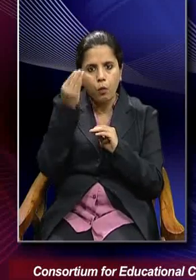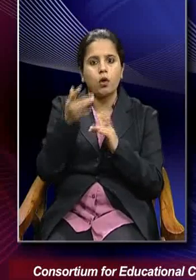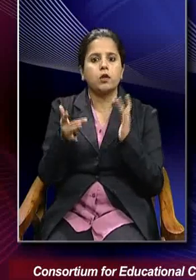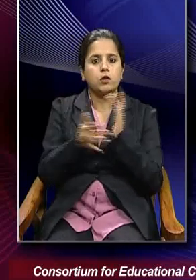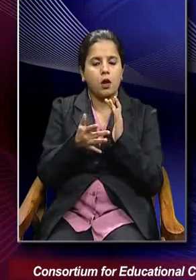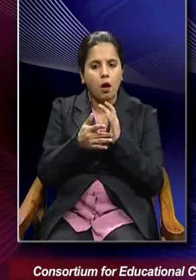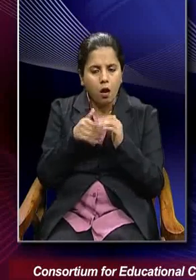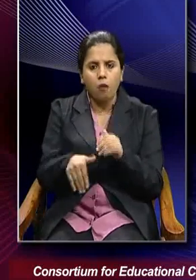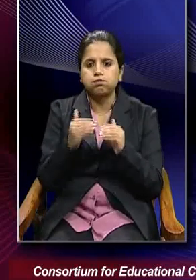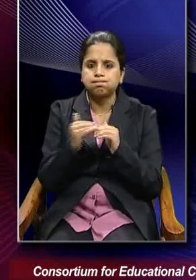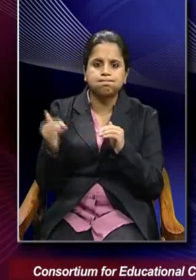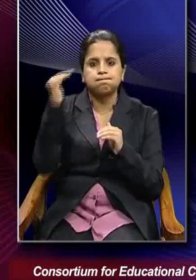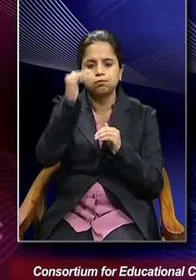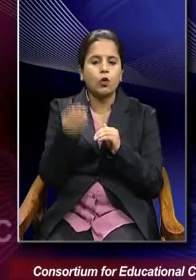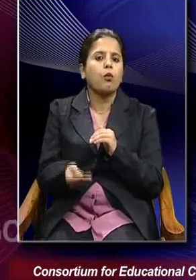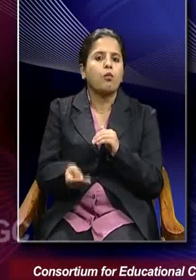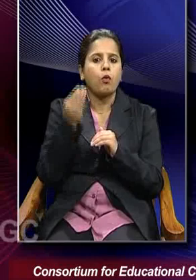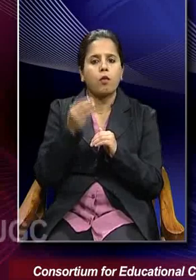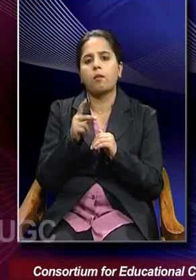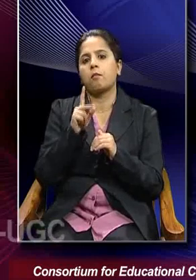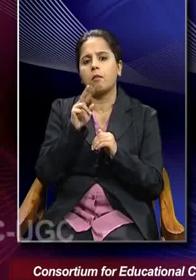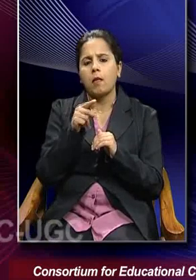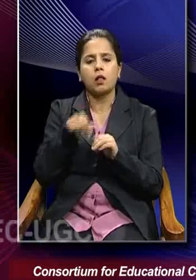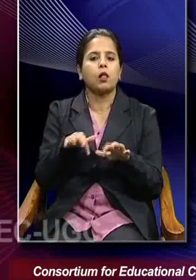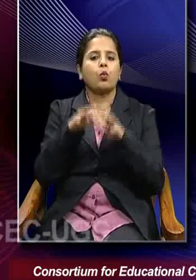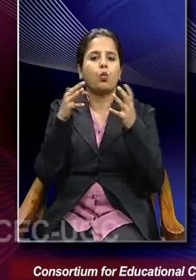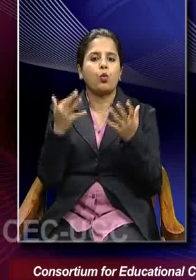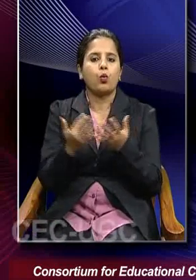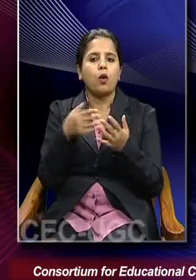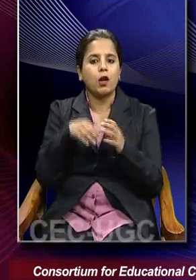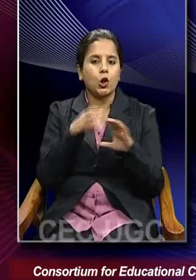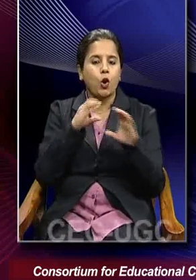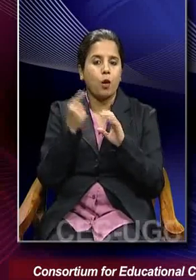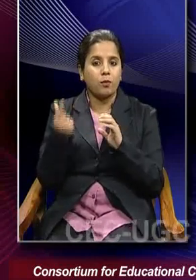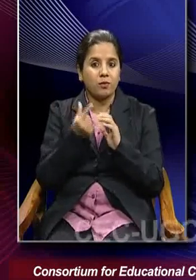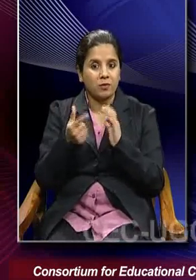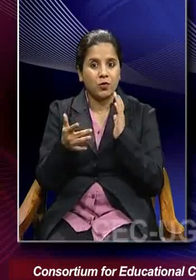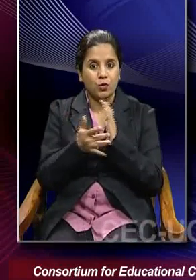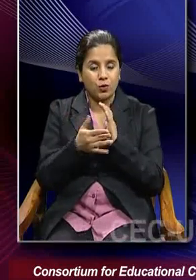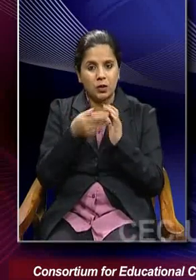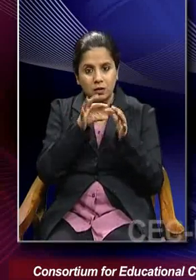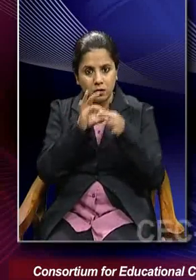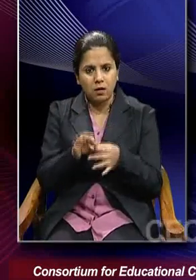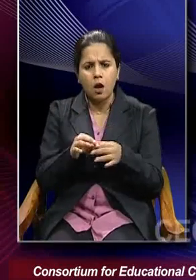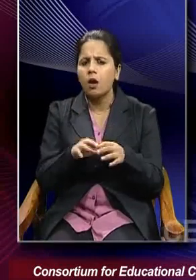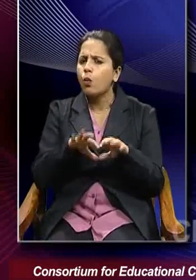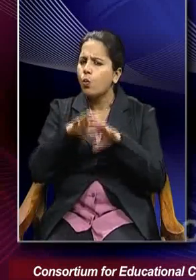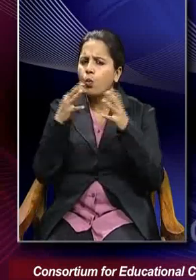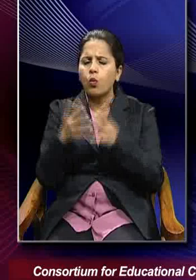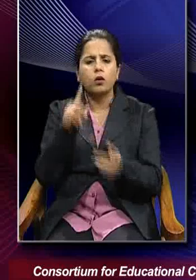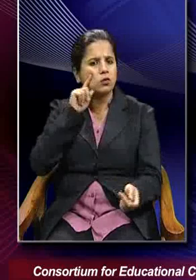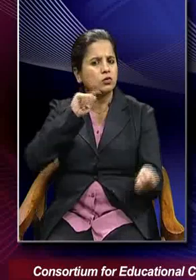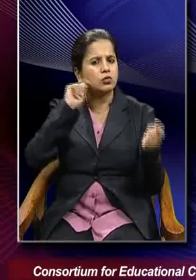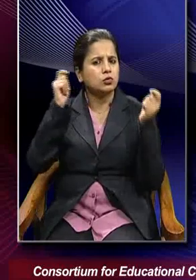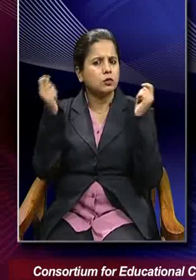technological advancements. That is to say that the World Telecommunication has changed the entire world from